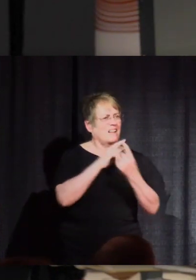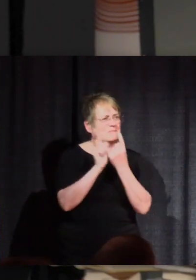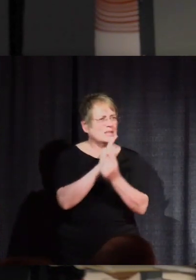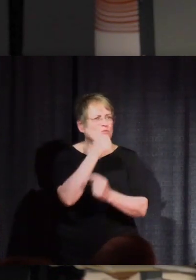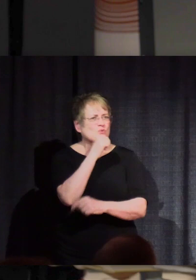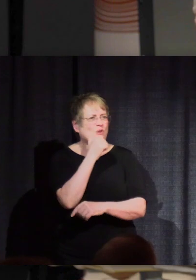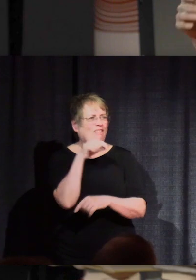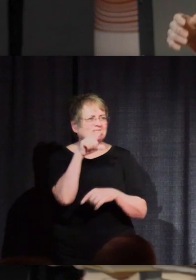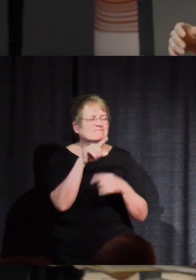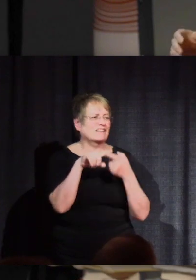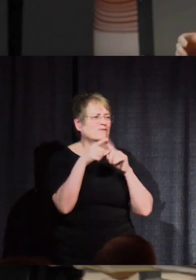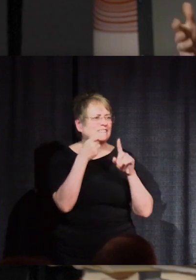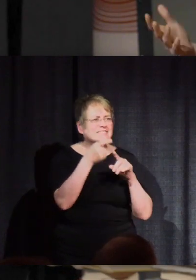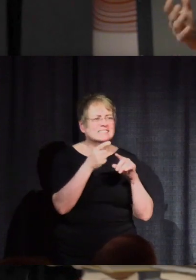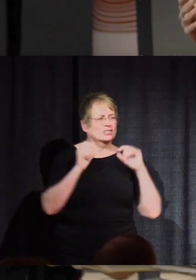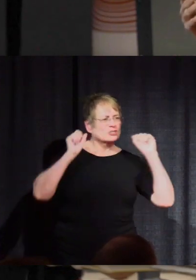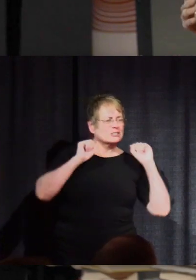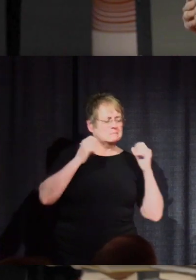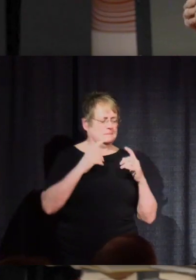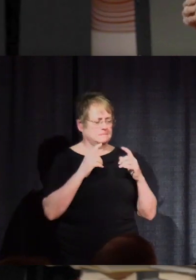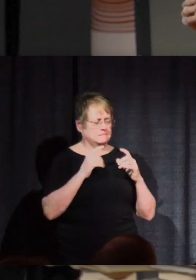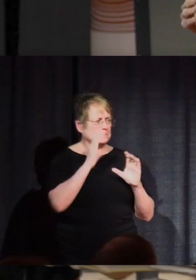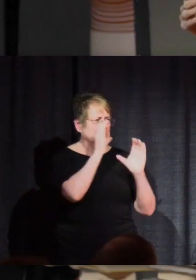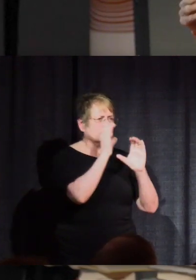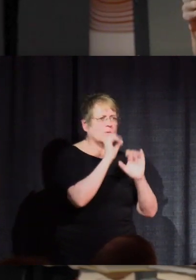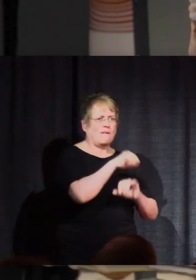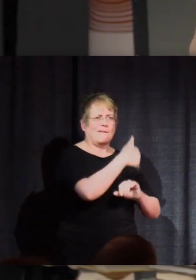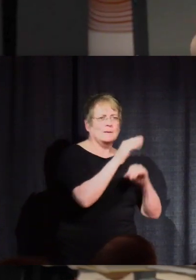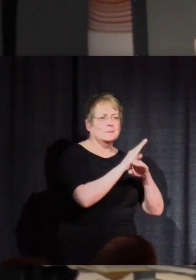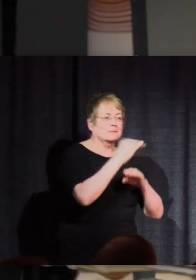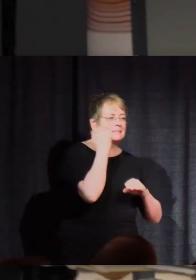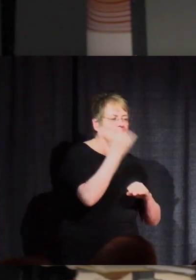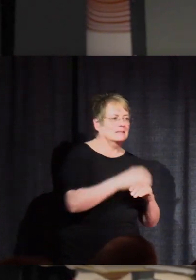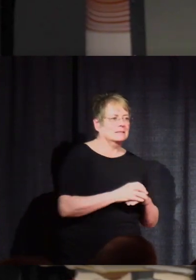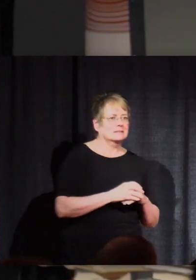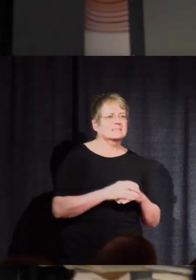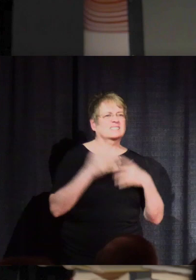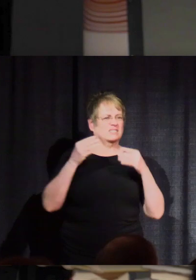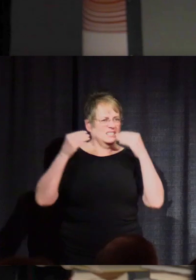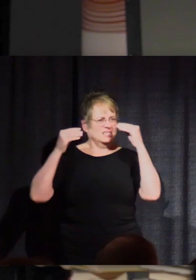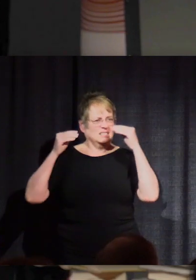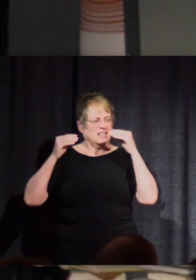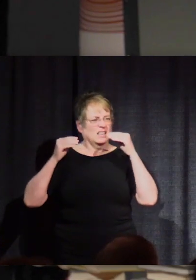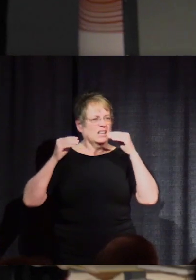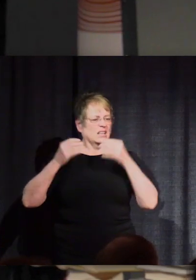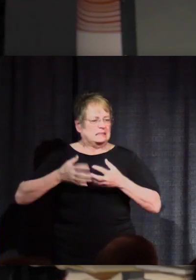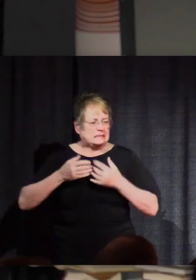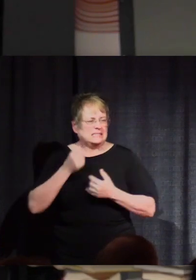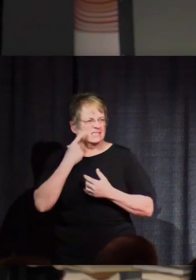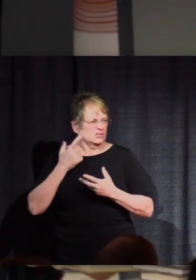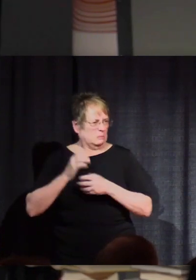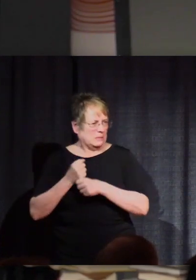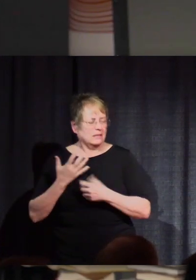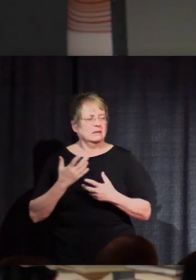gym, and started exploring different business ideas. And after selling pre-made salads and snacks, I landed